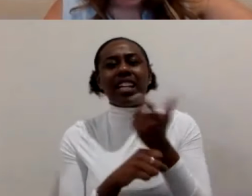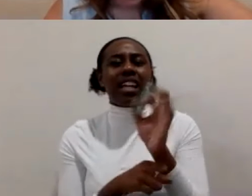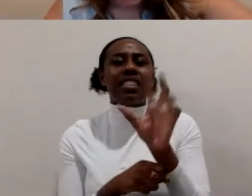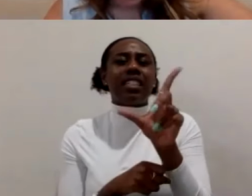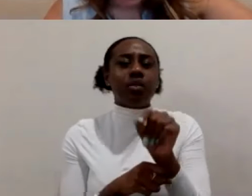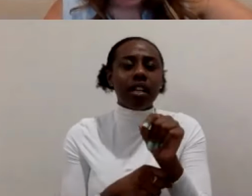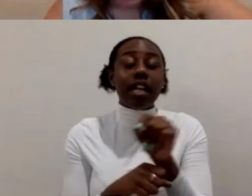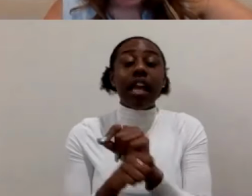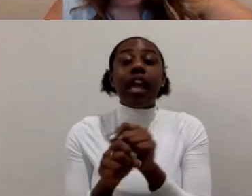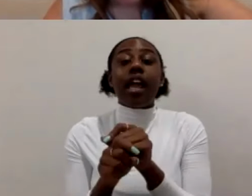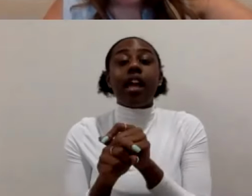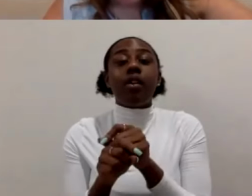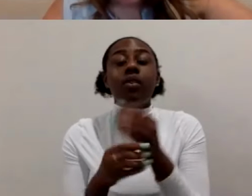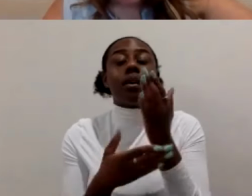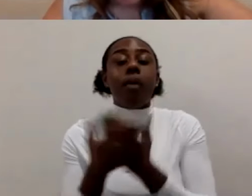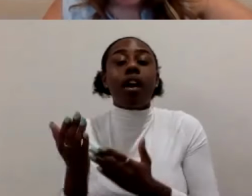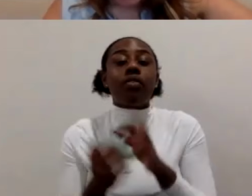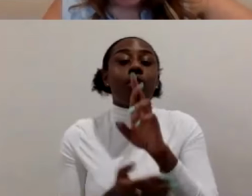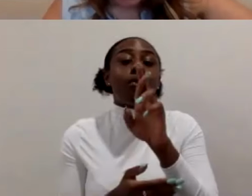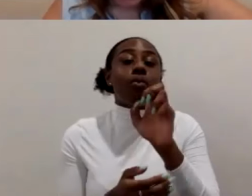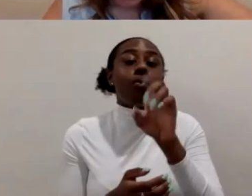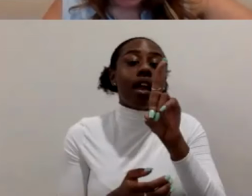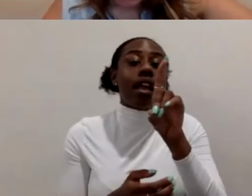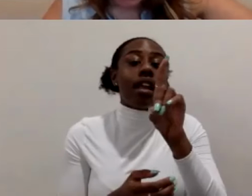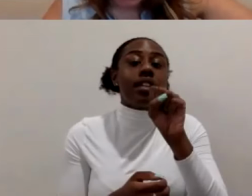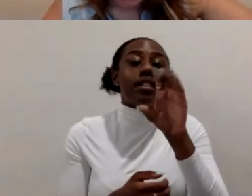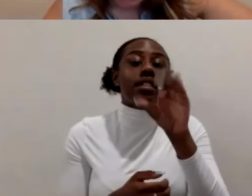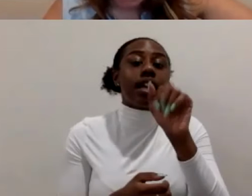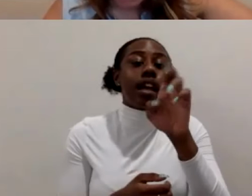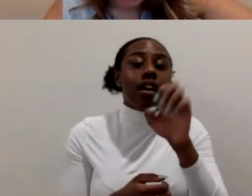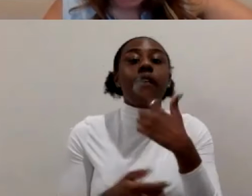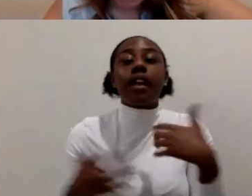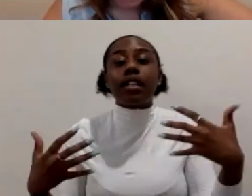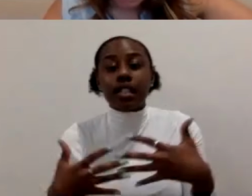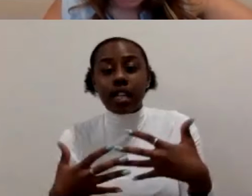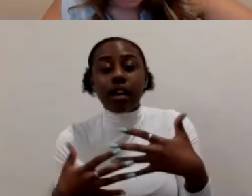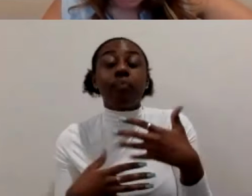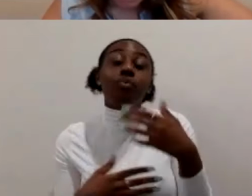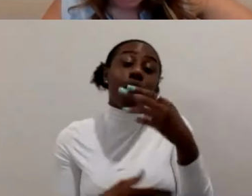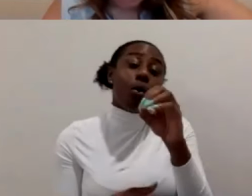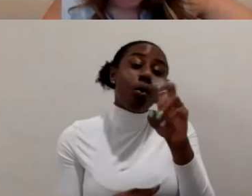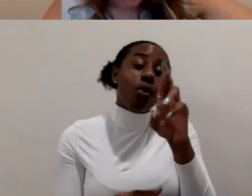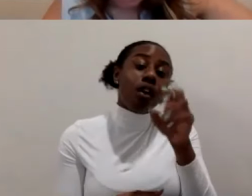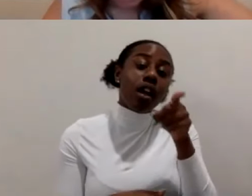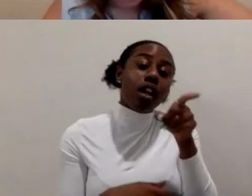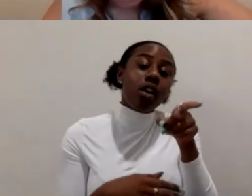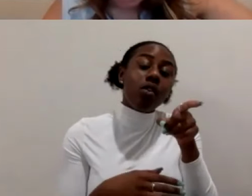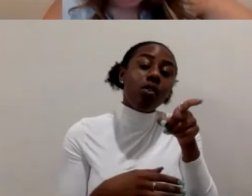Scare. And actually Hoover, J. Edgar Hoover, who was the architect behind